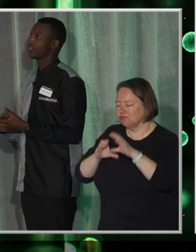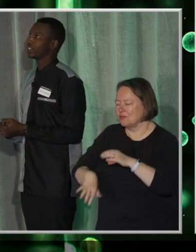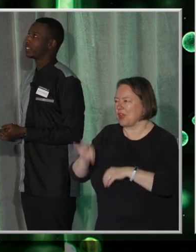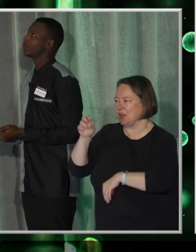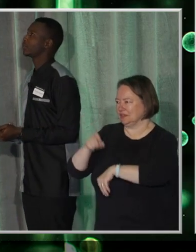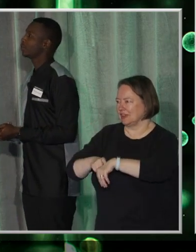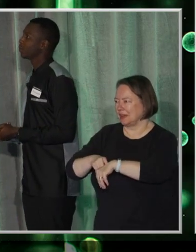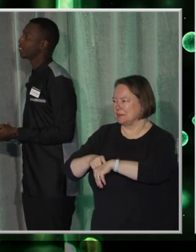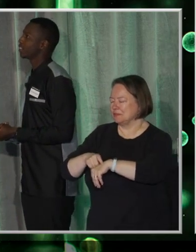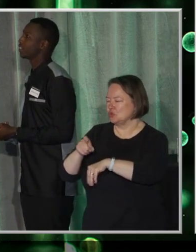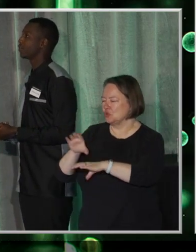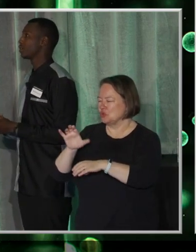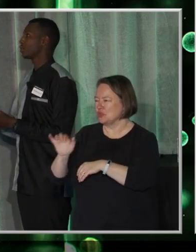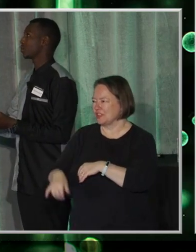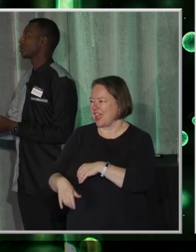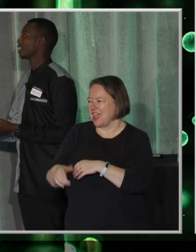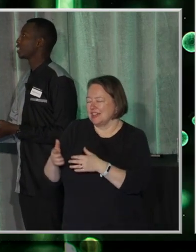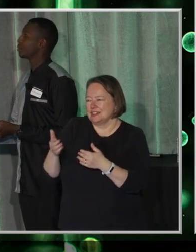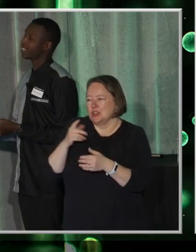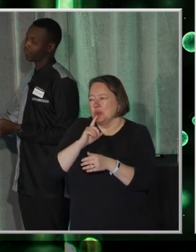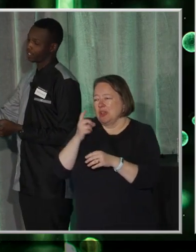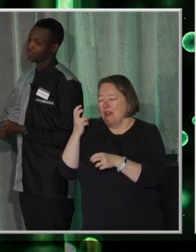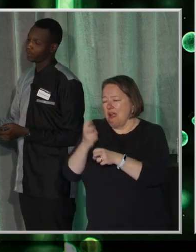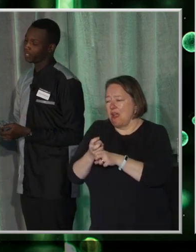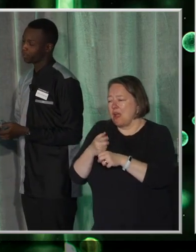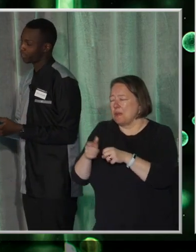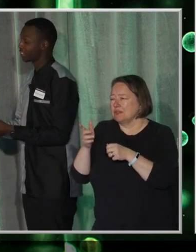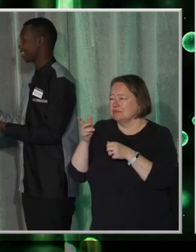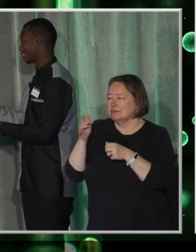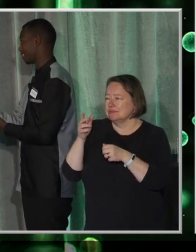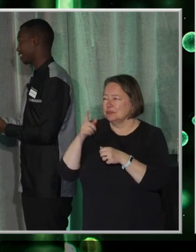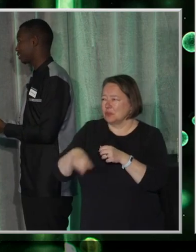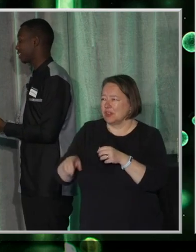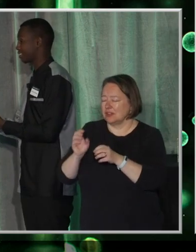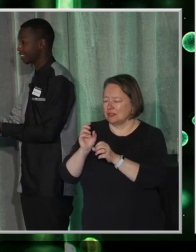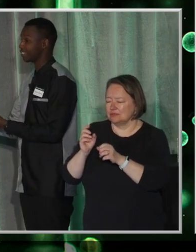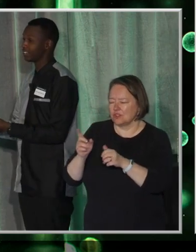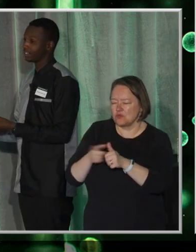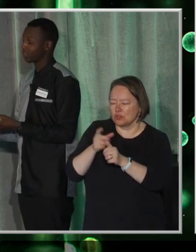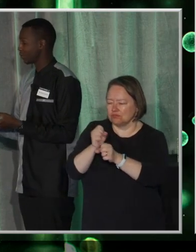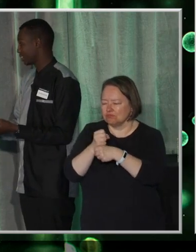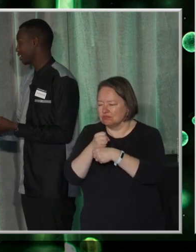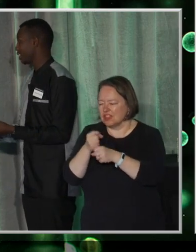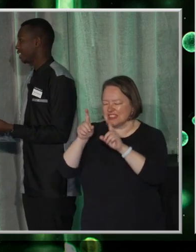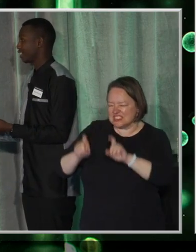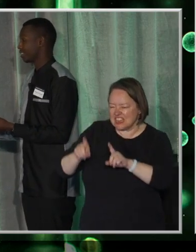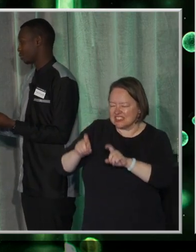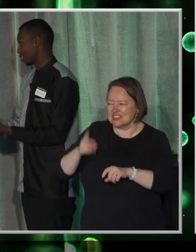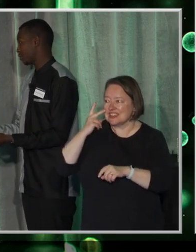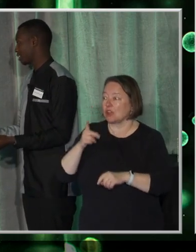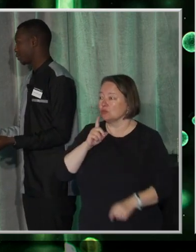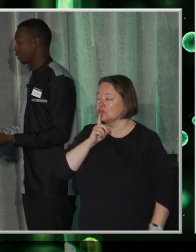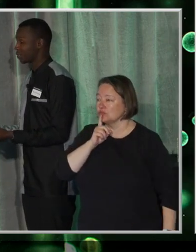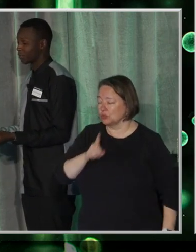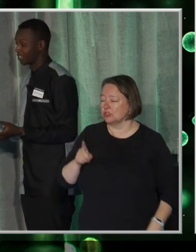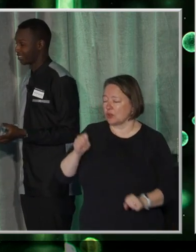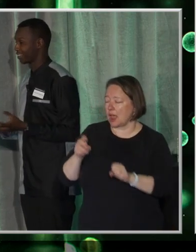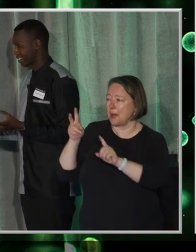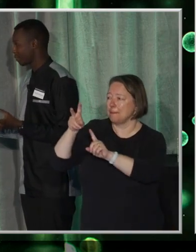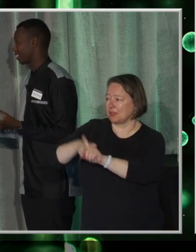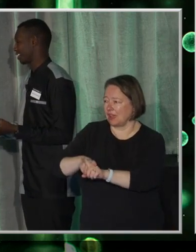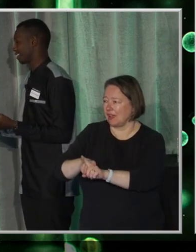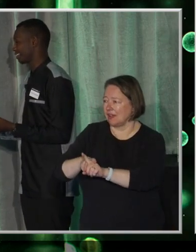We did find the time to do it, even though it was really hard, but after developing the product and testing it and see that it is really applicable, it